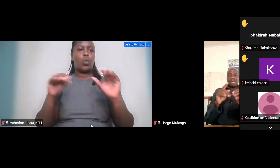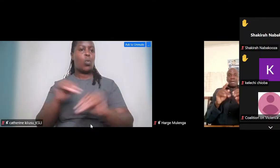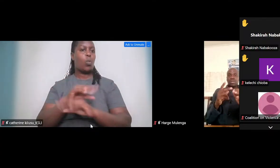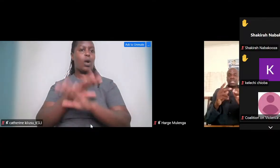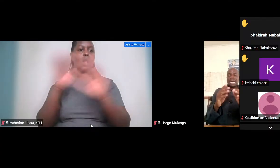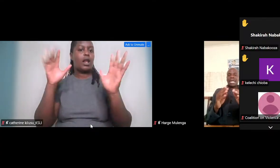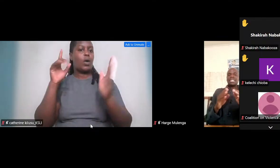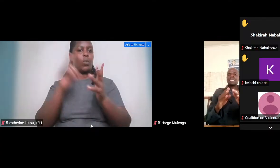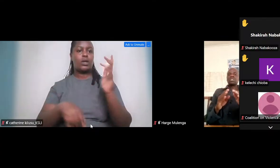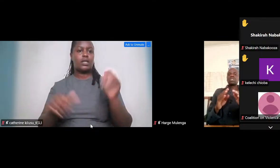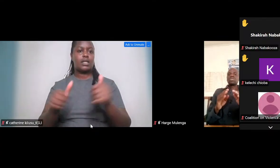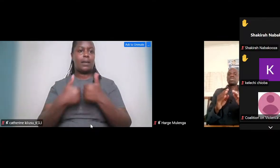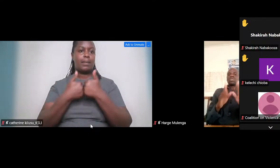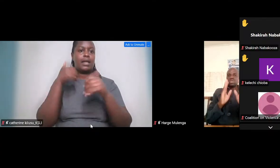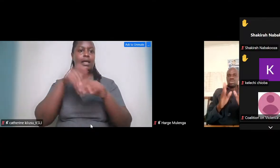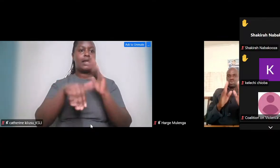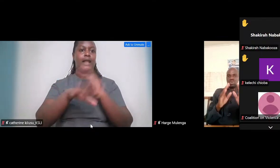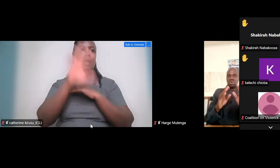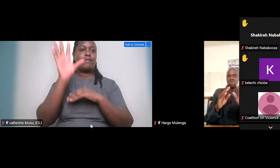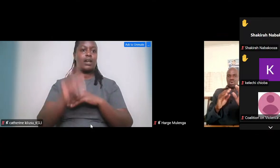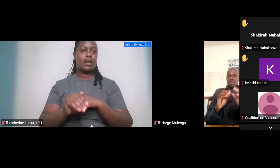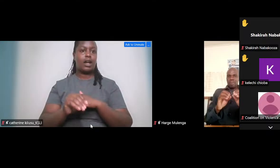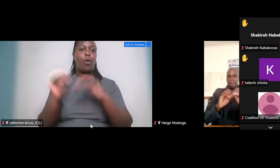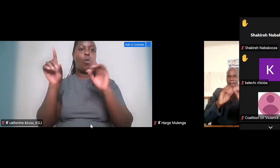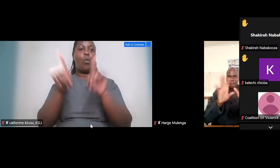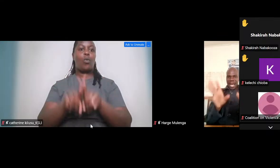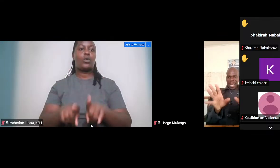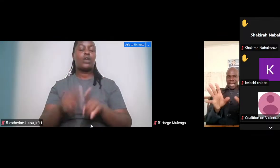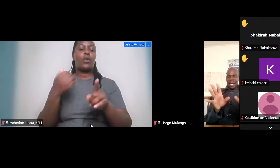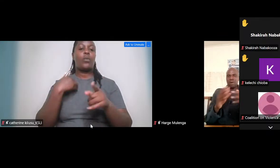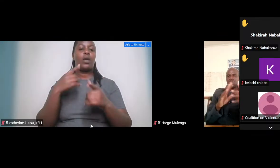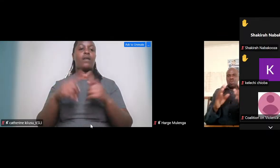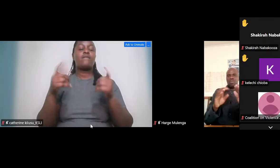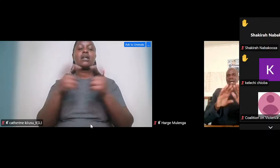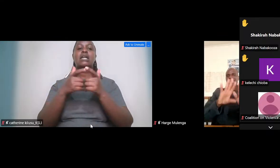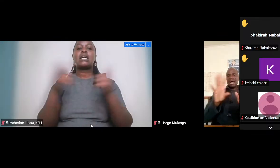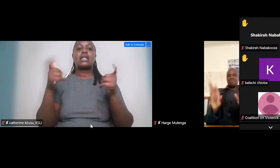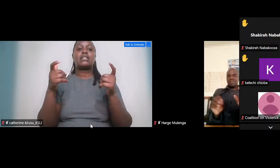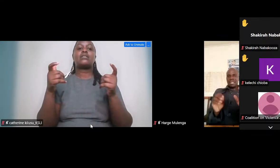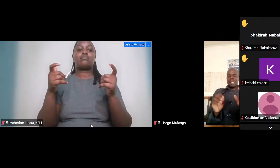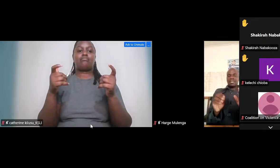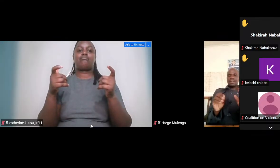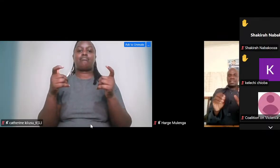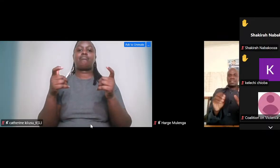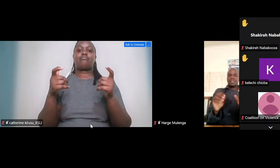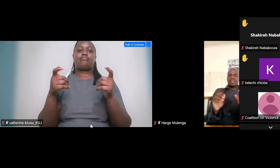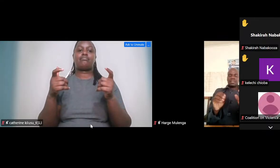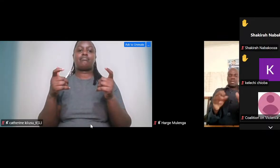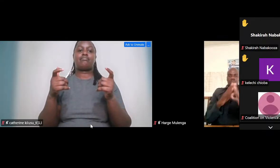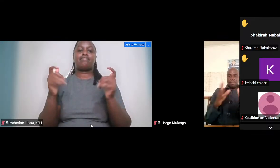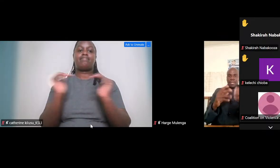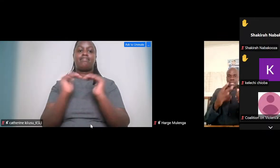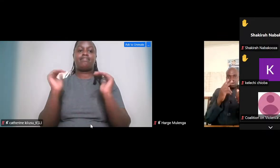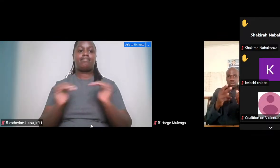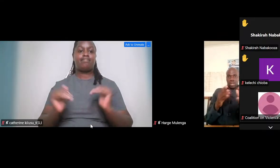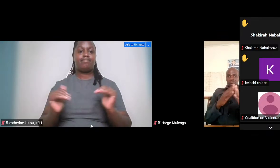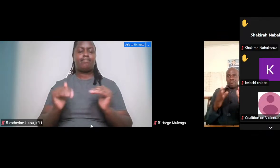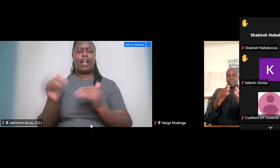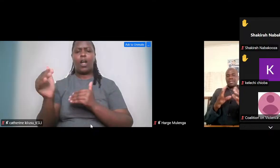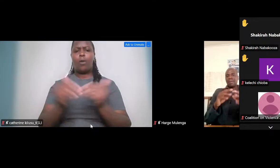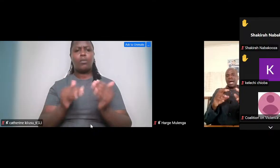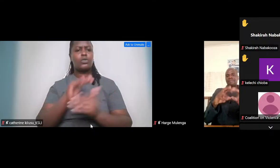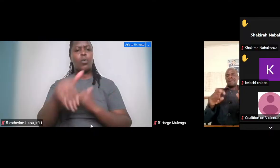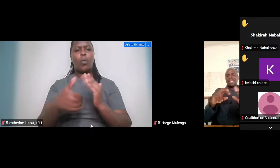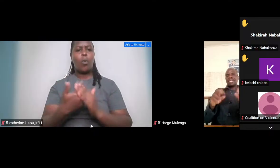African countries. There's a great similarity in proportions, almost across all findings. Thumbs up to